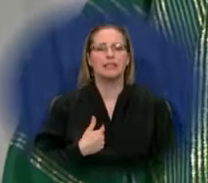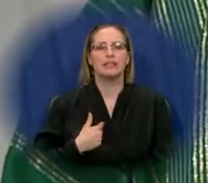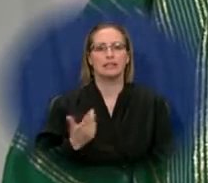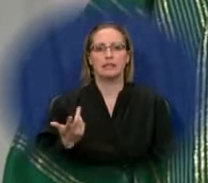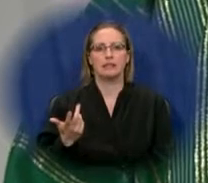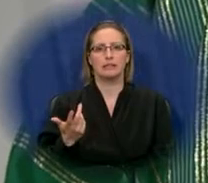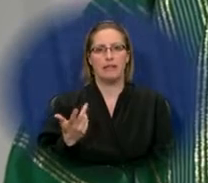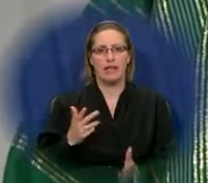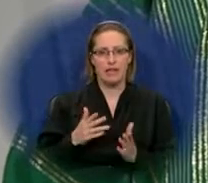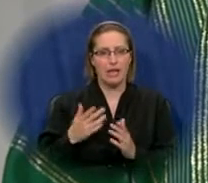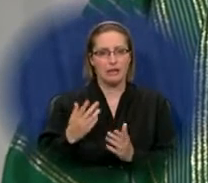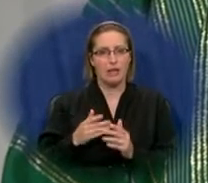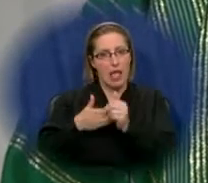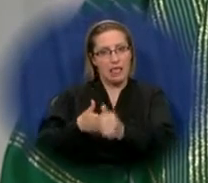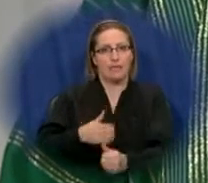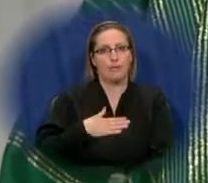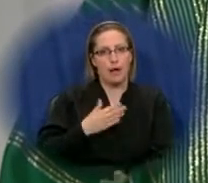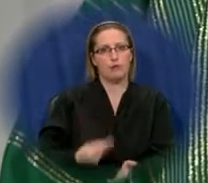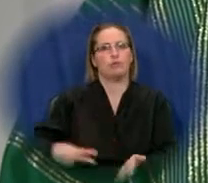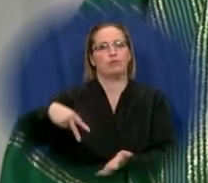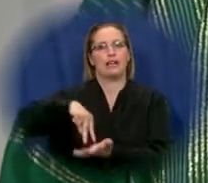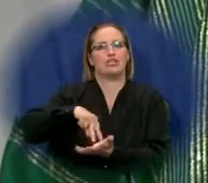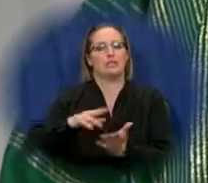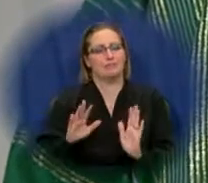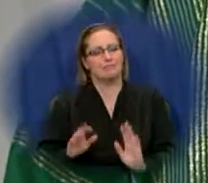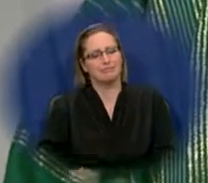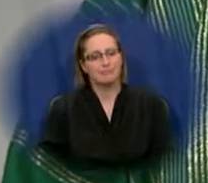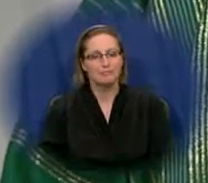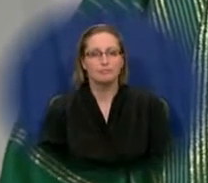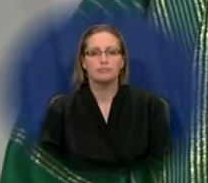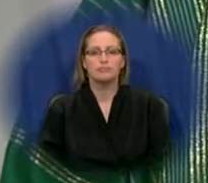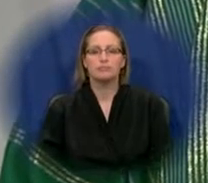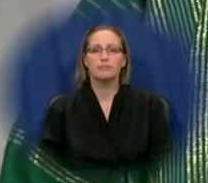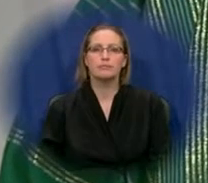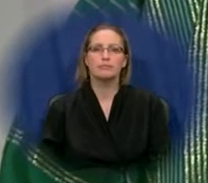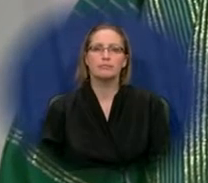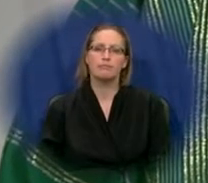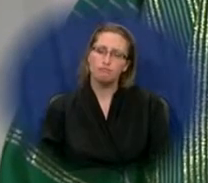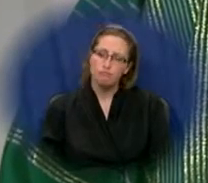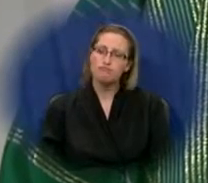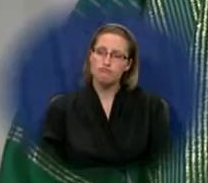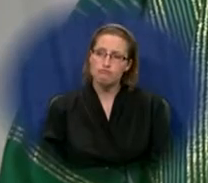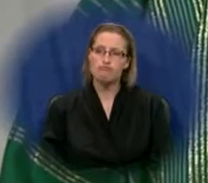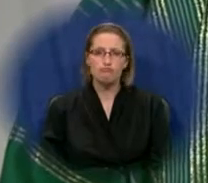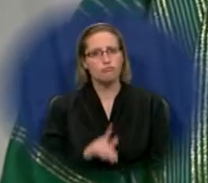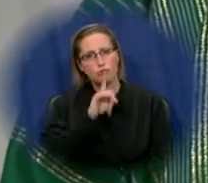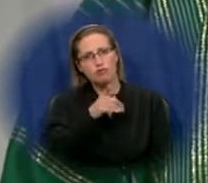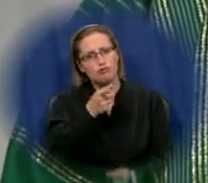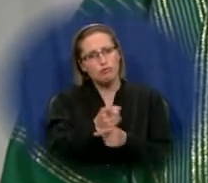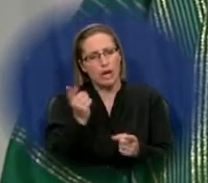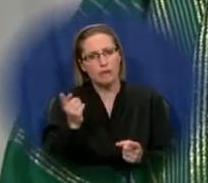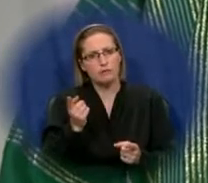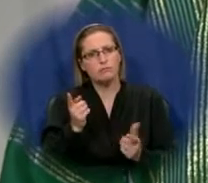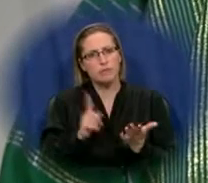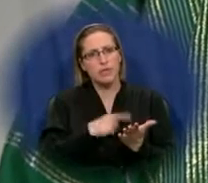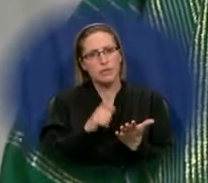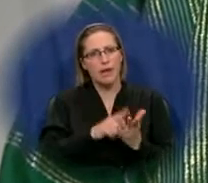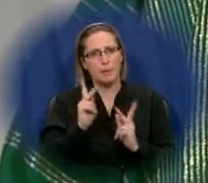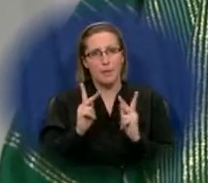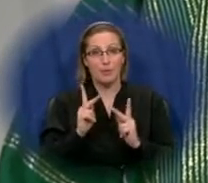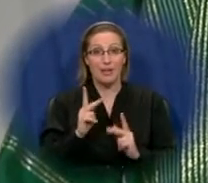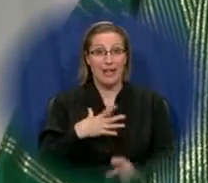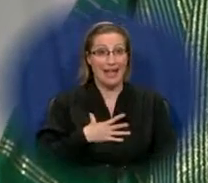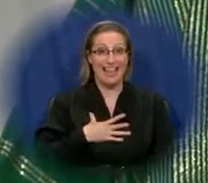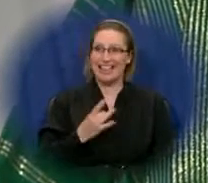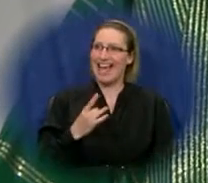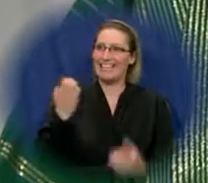and then lead to resurrection. And a lot of times, isn't it true that people really like Easter